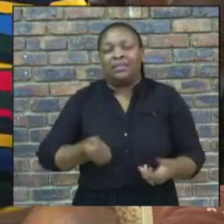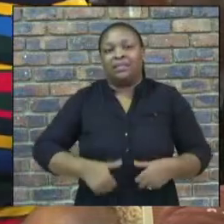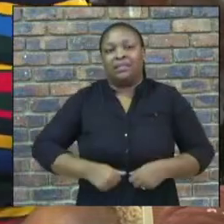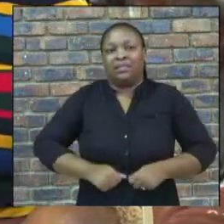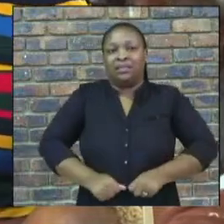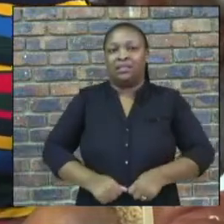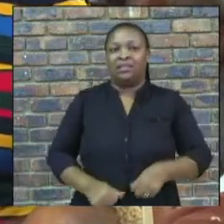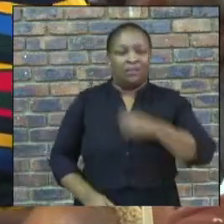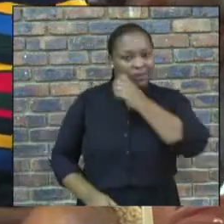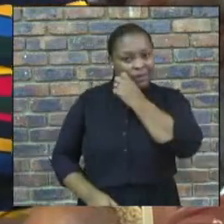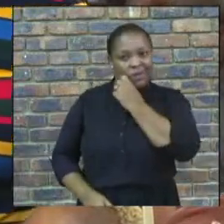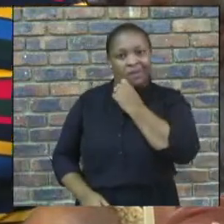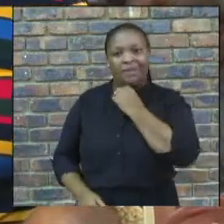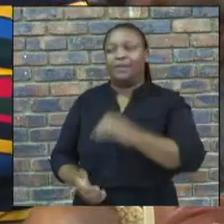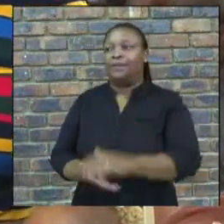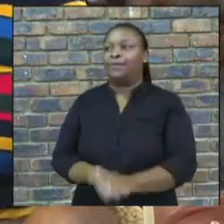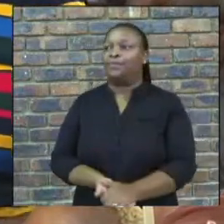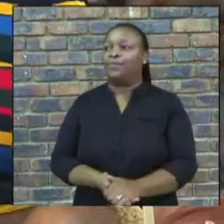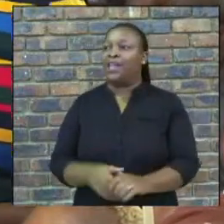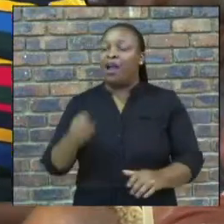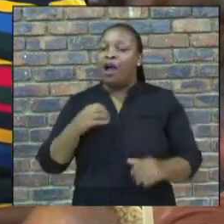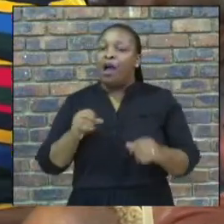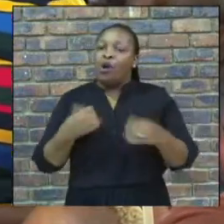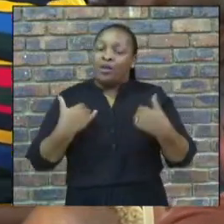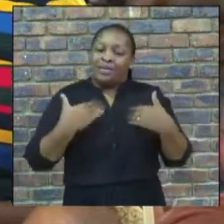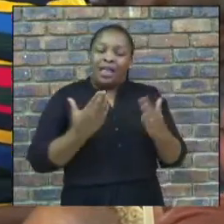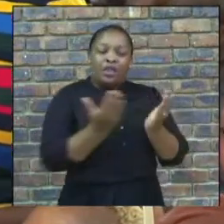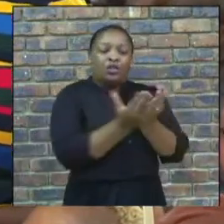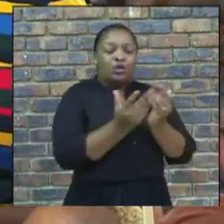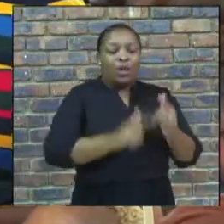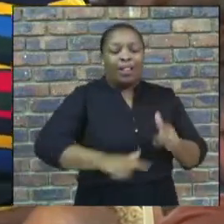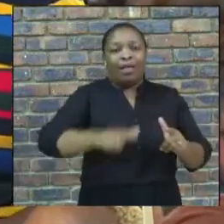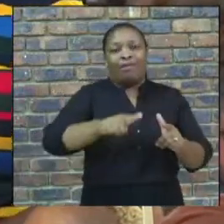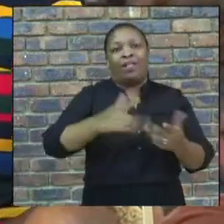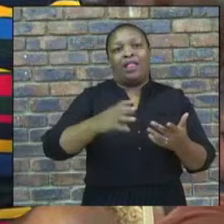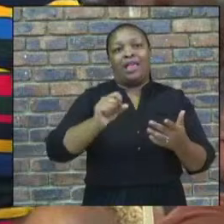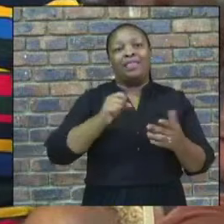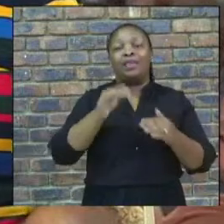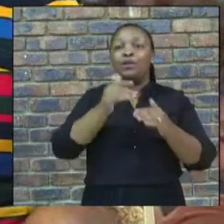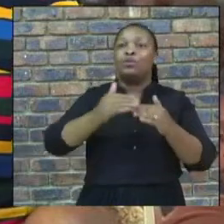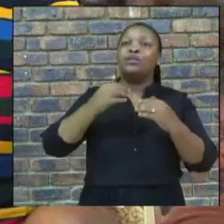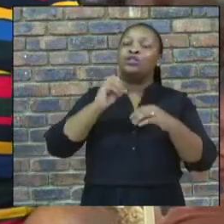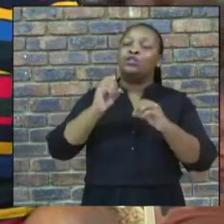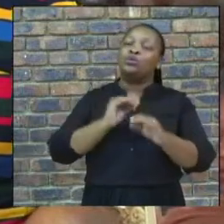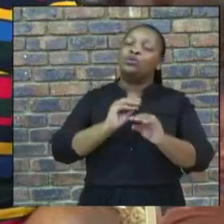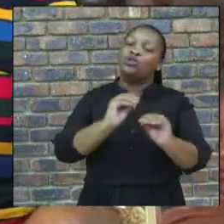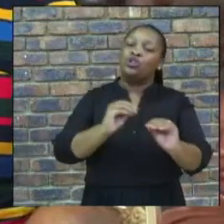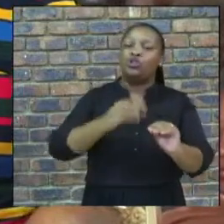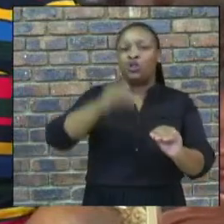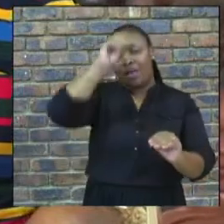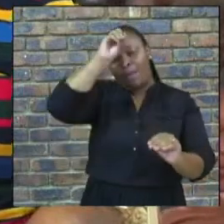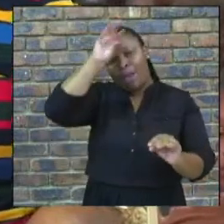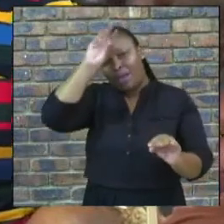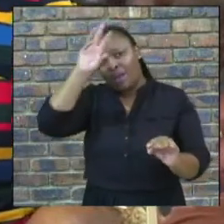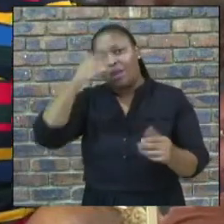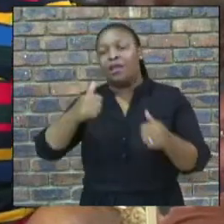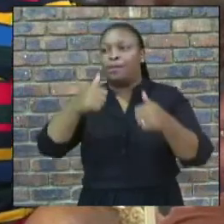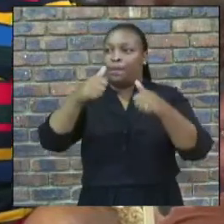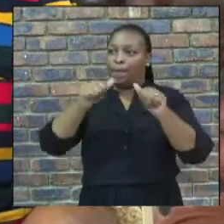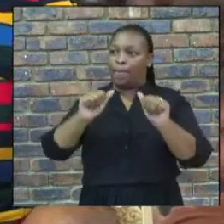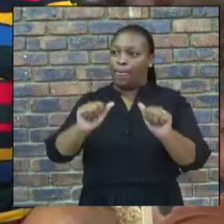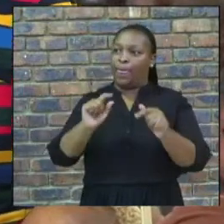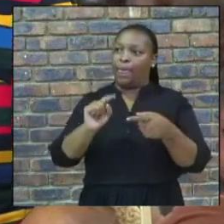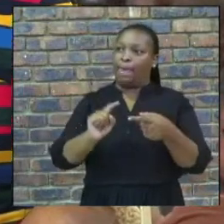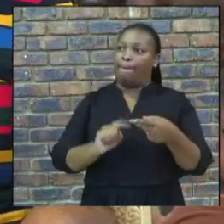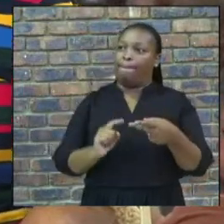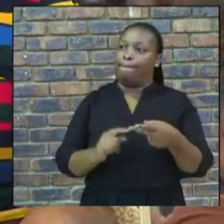practically from the school level and up to the level of mining. Now, going further